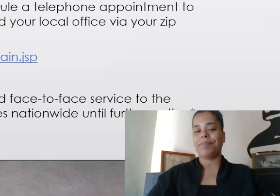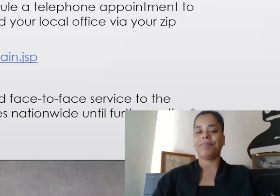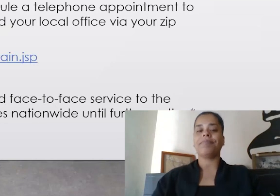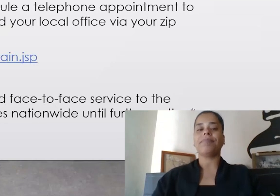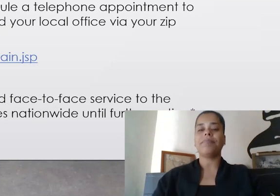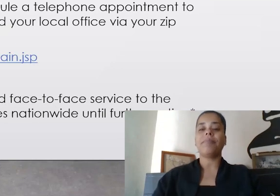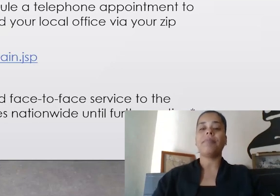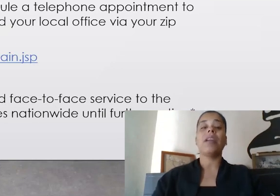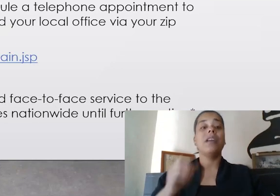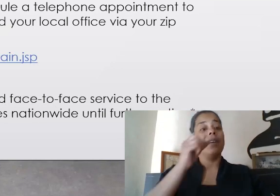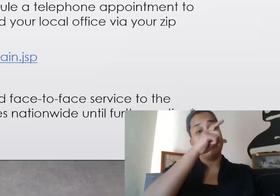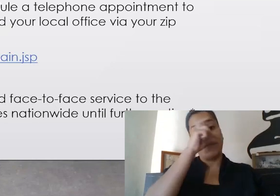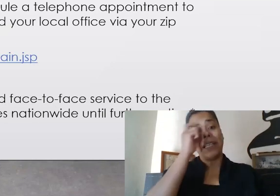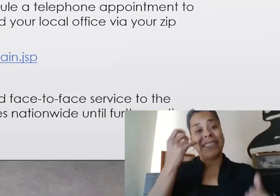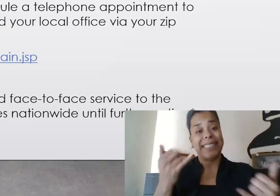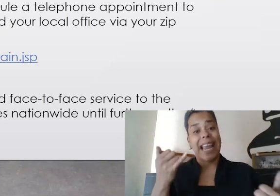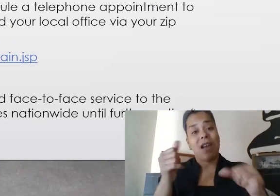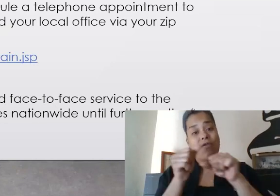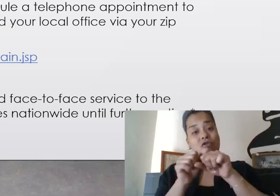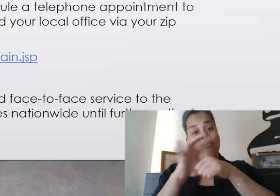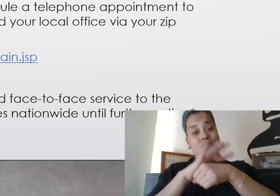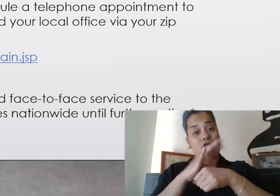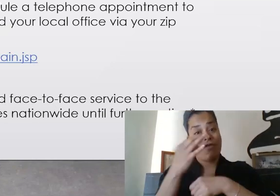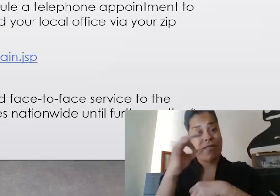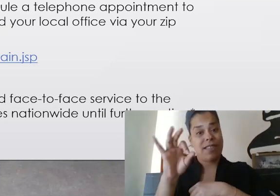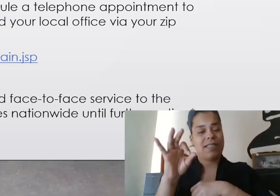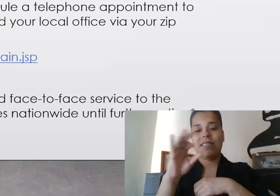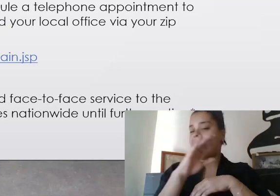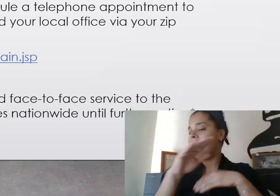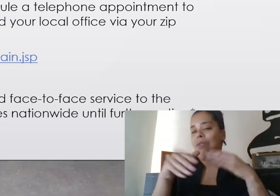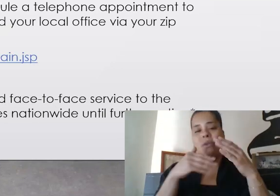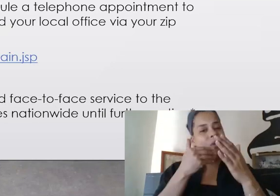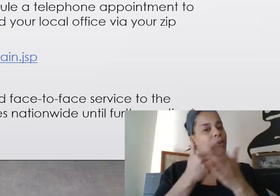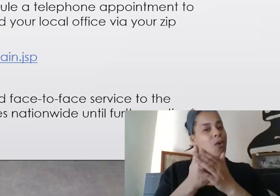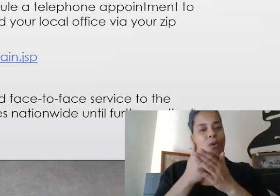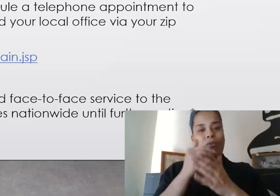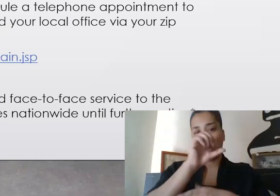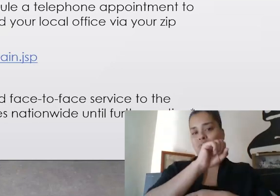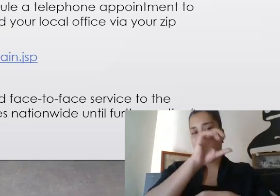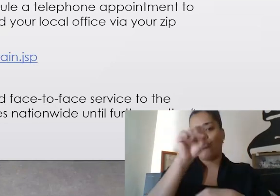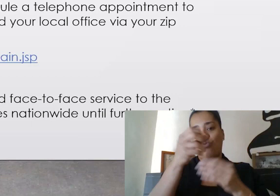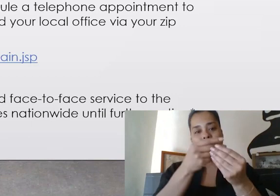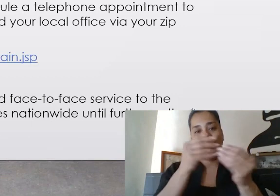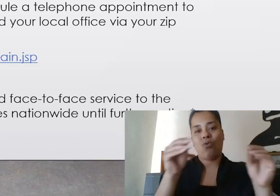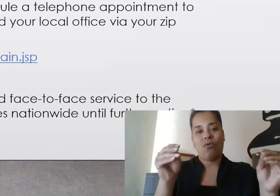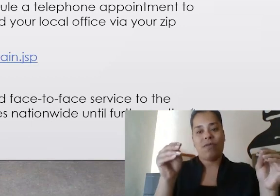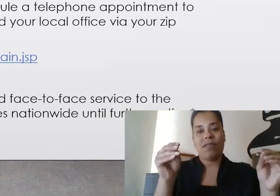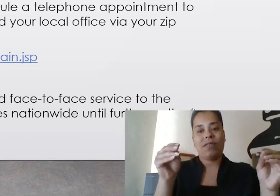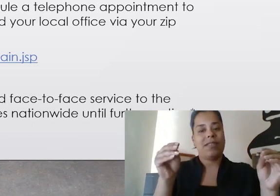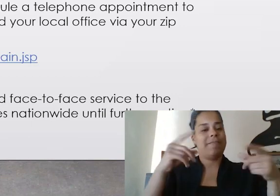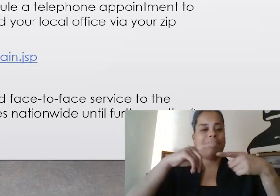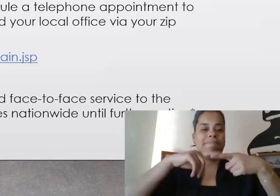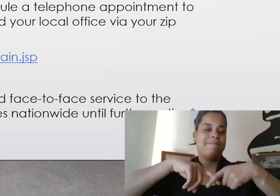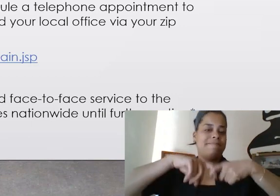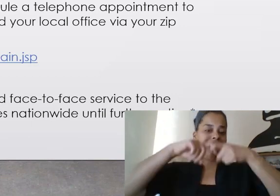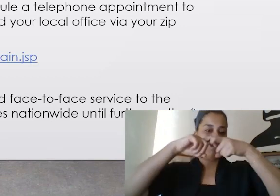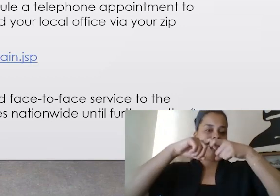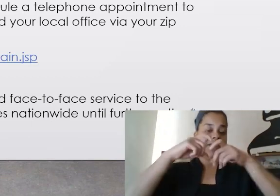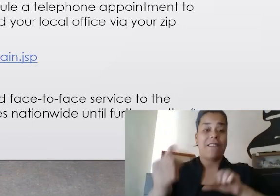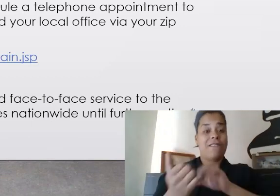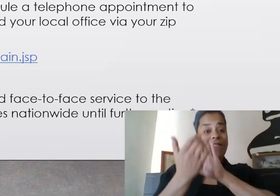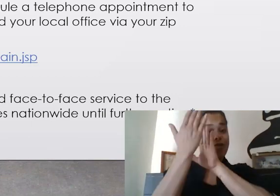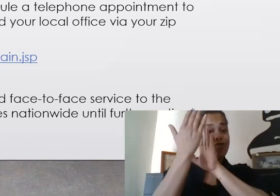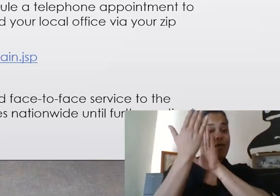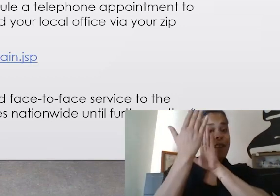of COVID-19, all offices, all Social Security offices have suspended face-to-face service to the